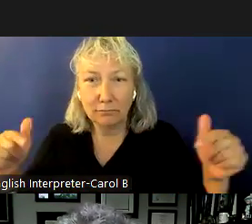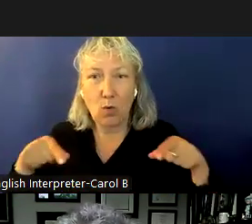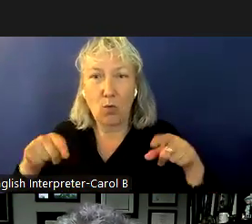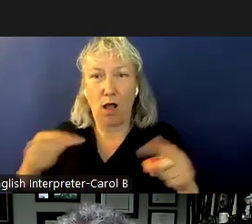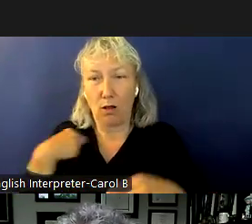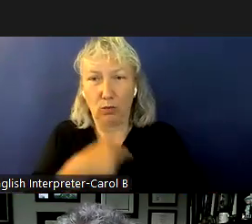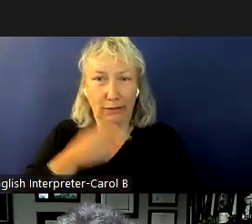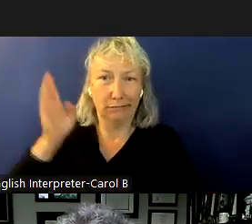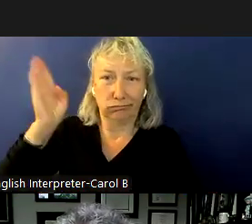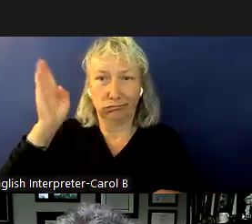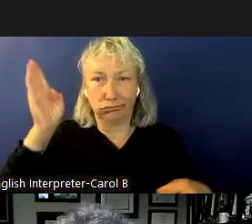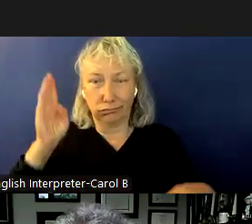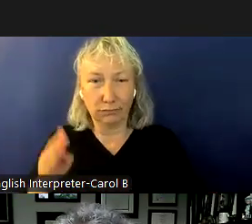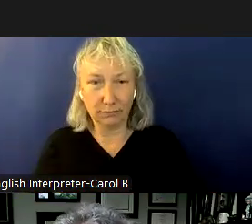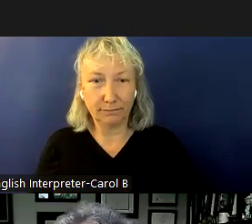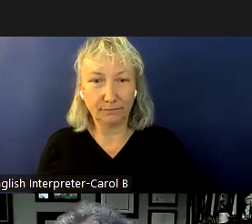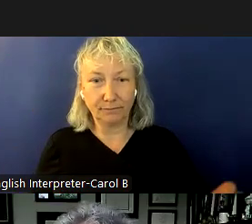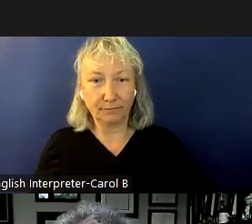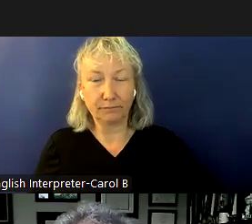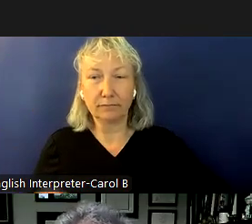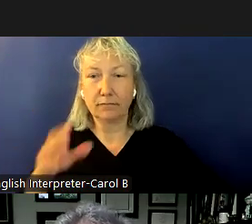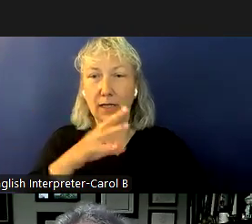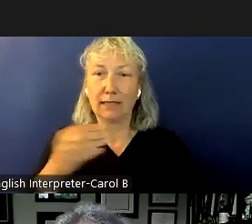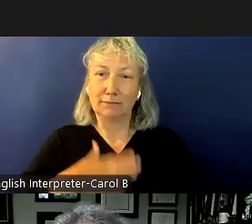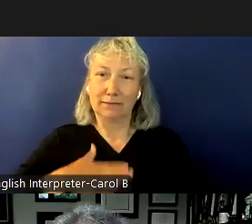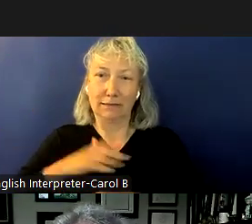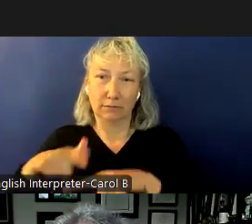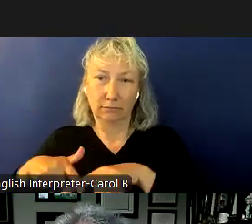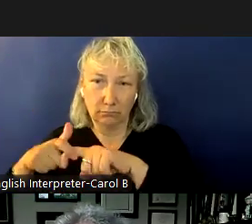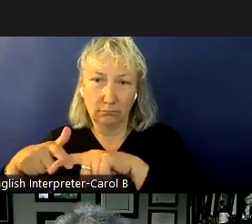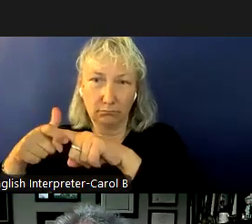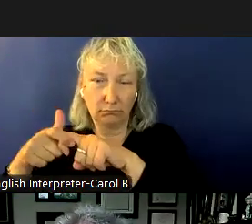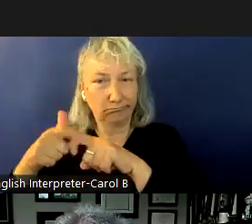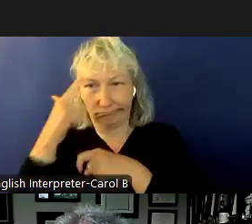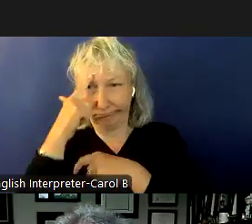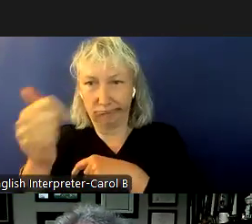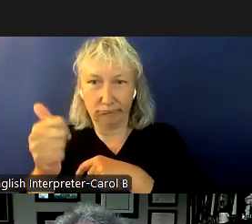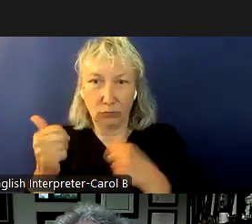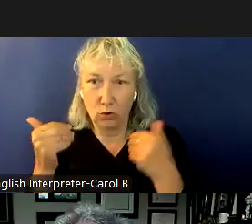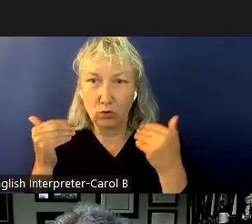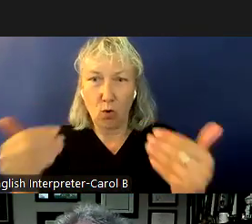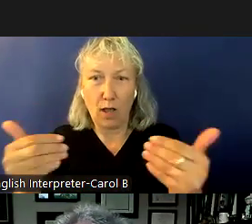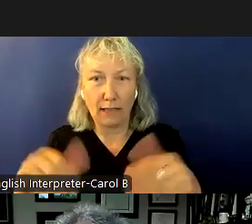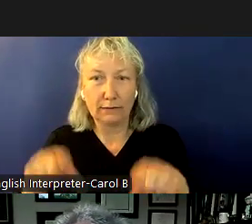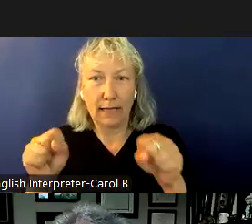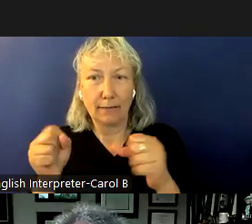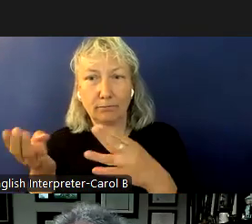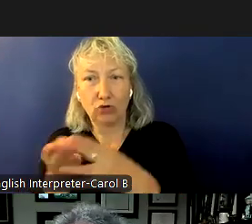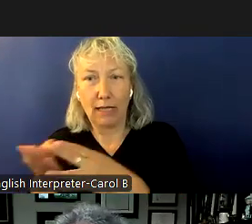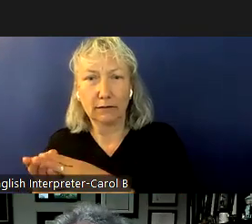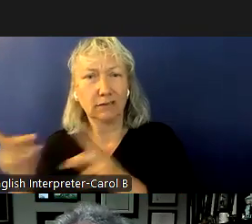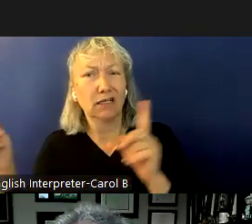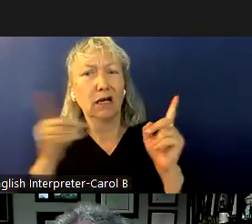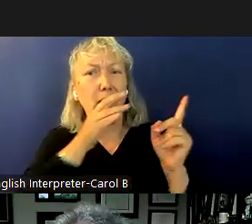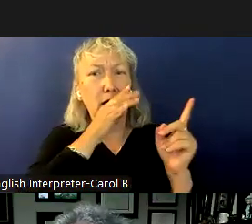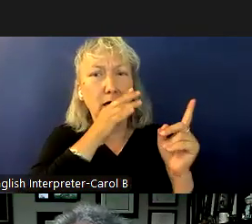in our webinar today, and take those breaks as you need. Next slide, Rose. Betsy. Yes, but